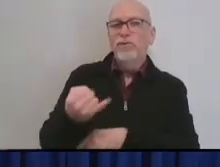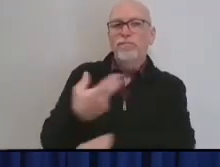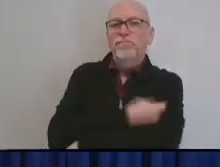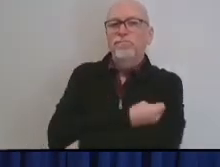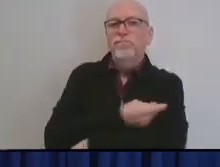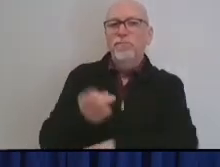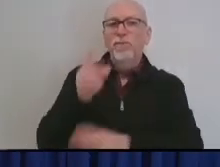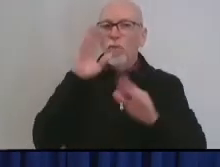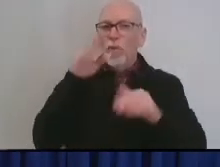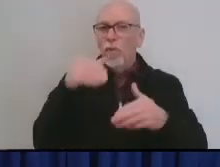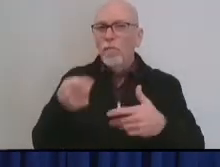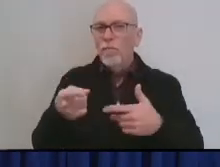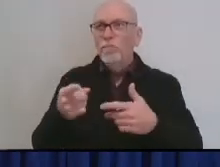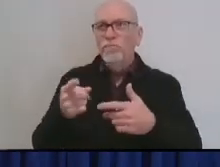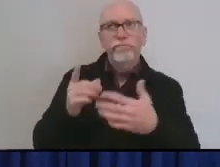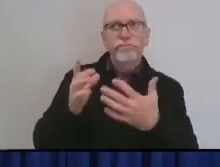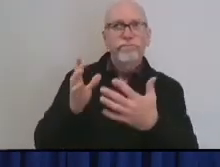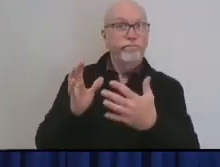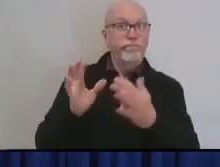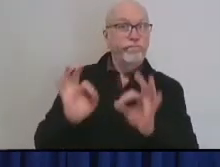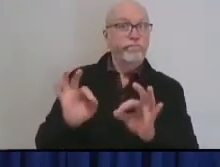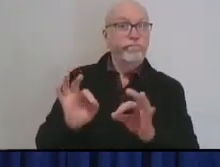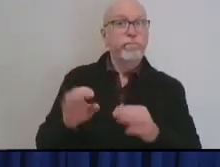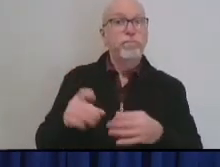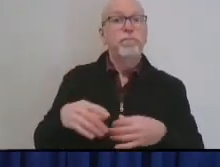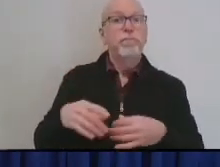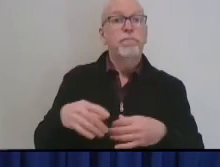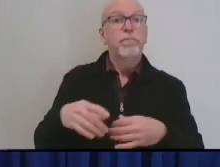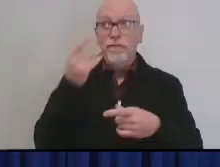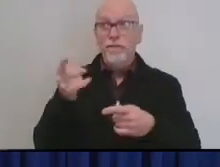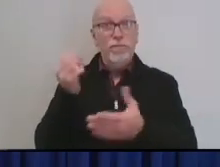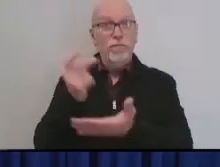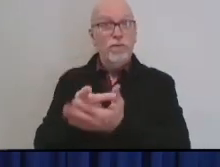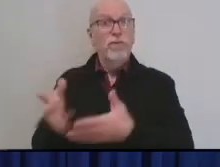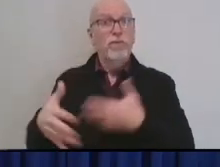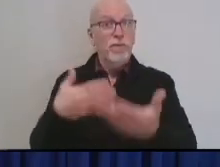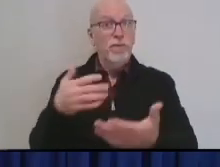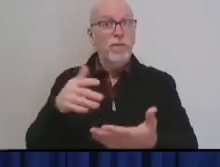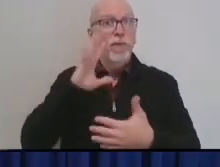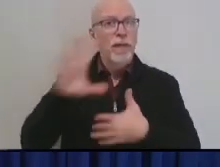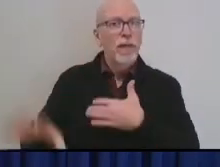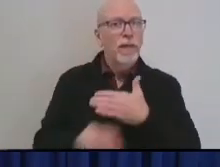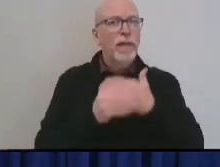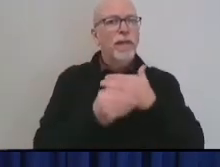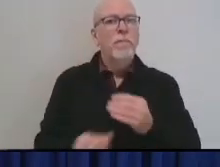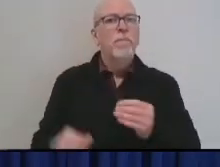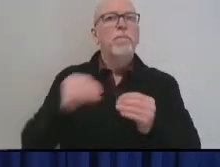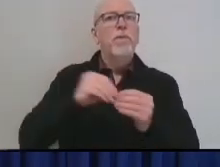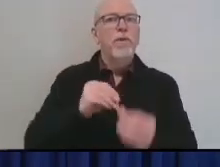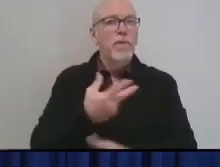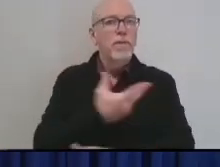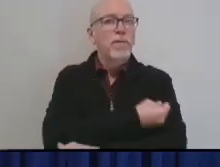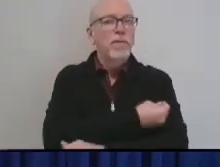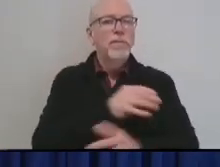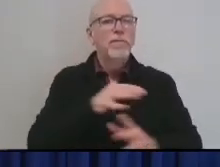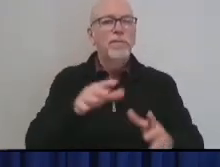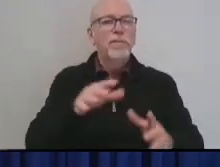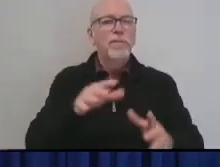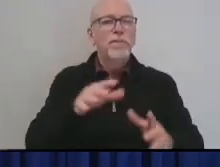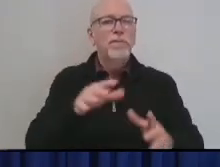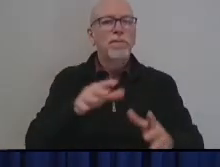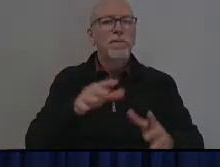be adding into the equation, and that really is that kind of roadmap